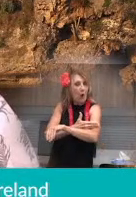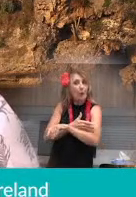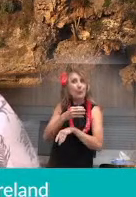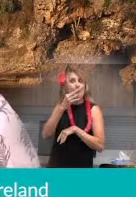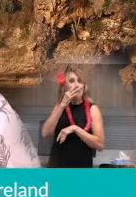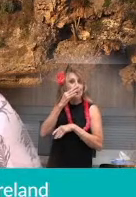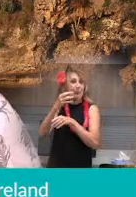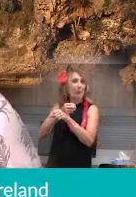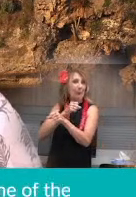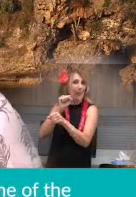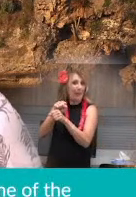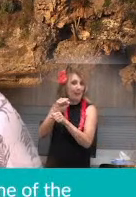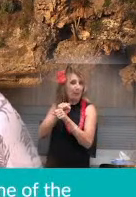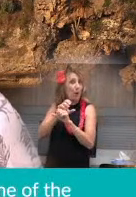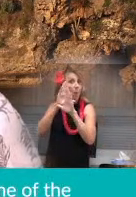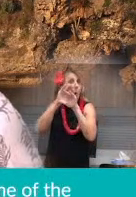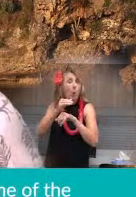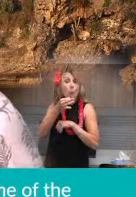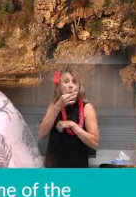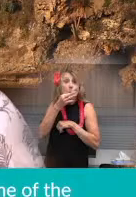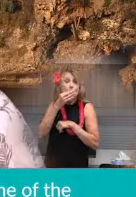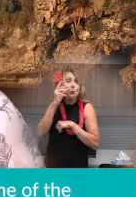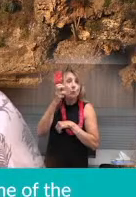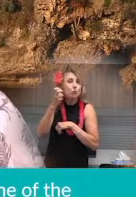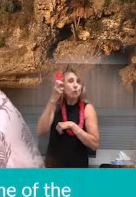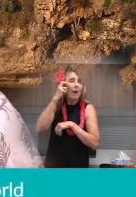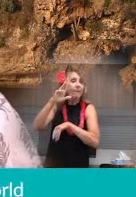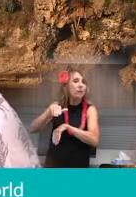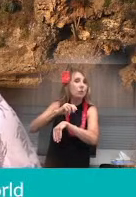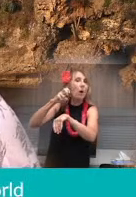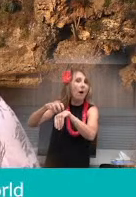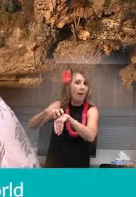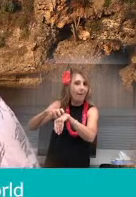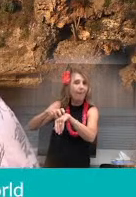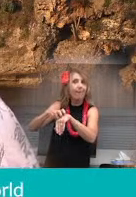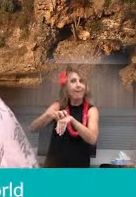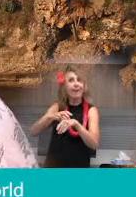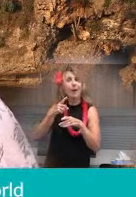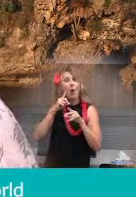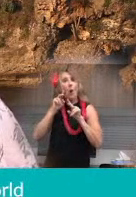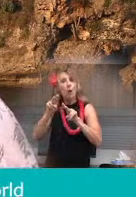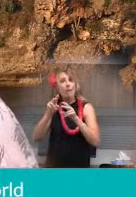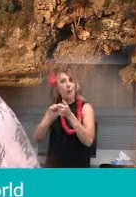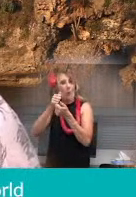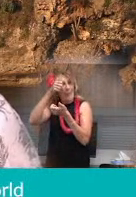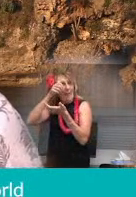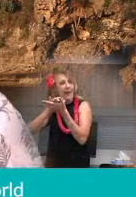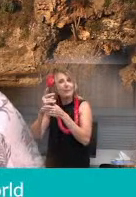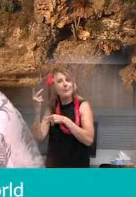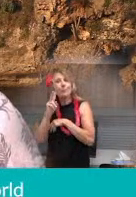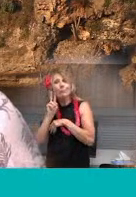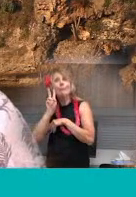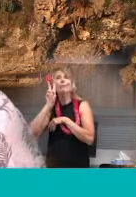trip soon to Ireland with her husband Joe to see some of the natural wonders of the world.